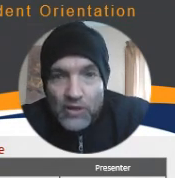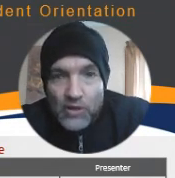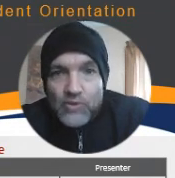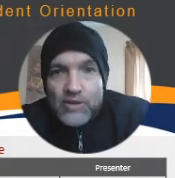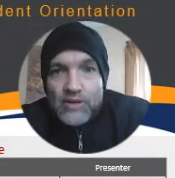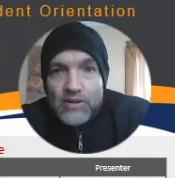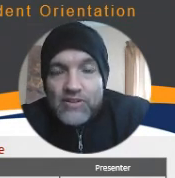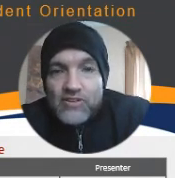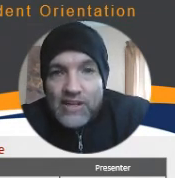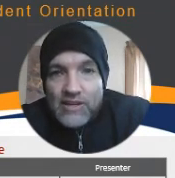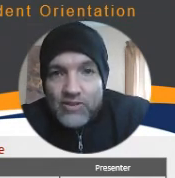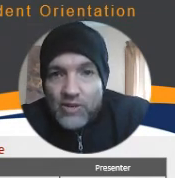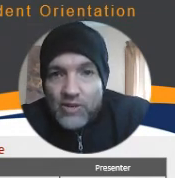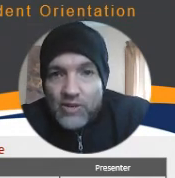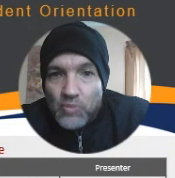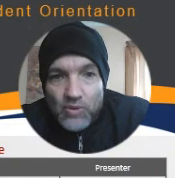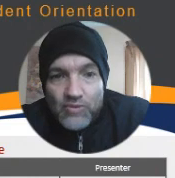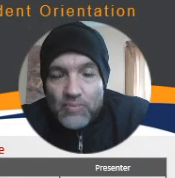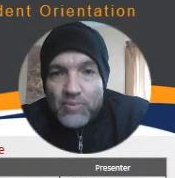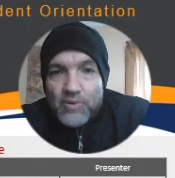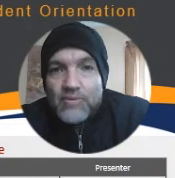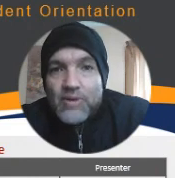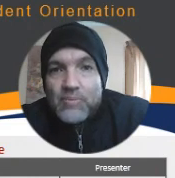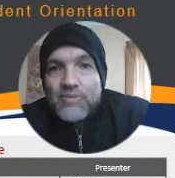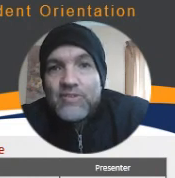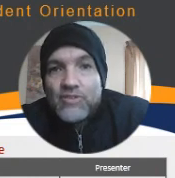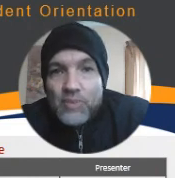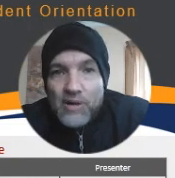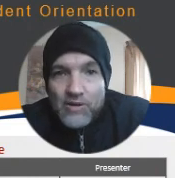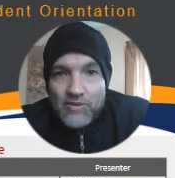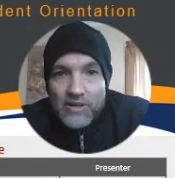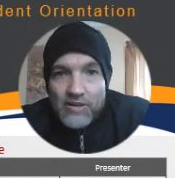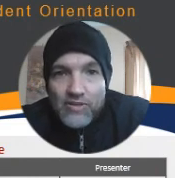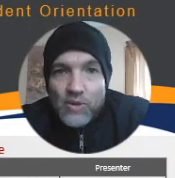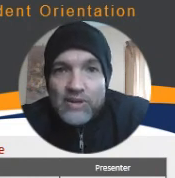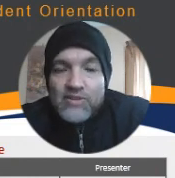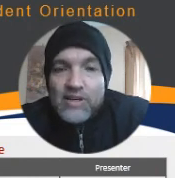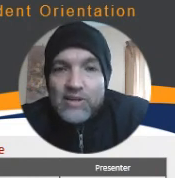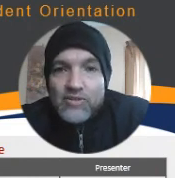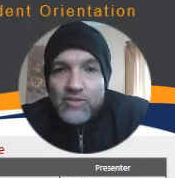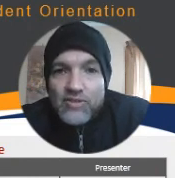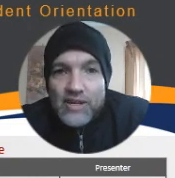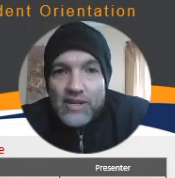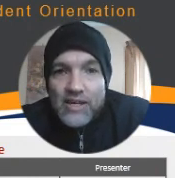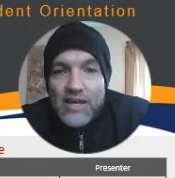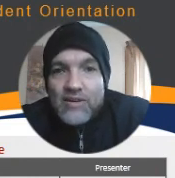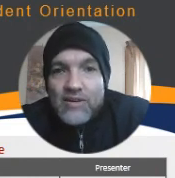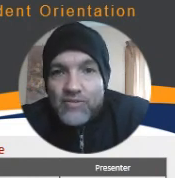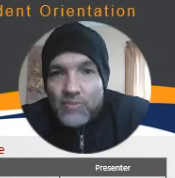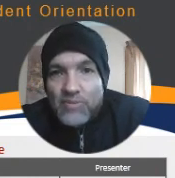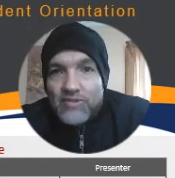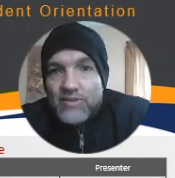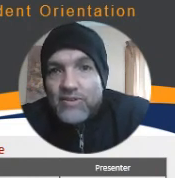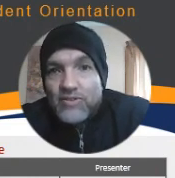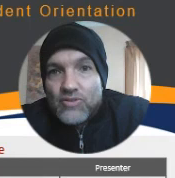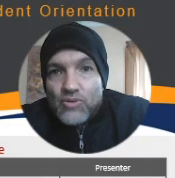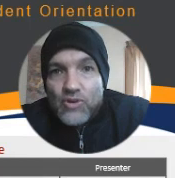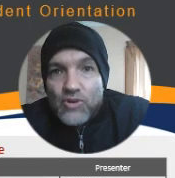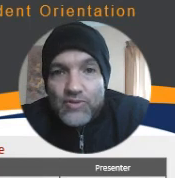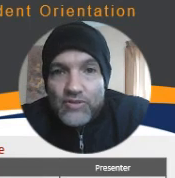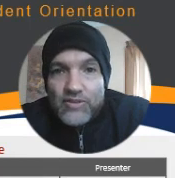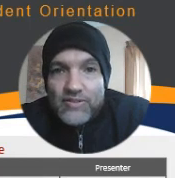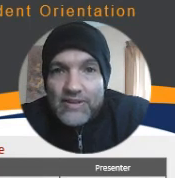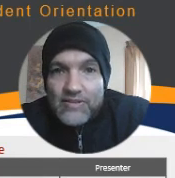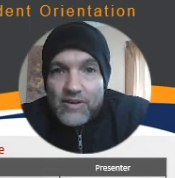now we know that it is a challenge and we know from previous experience that it is quite a challenge to study from distance to